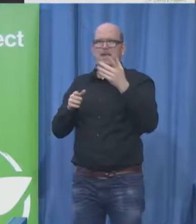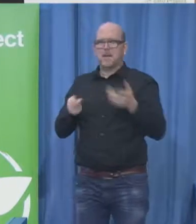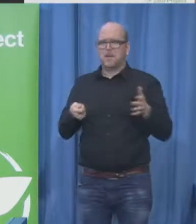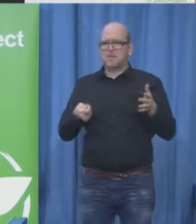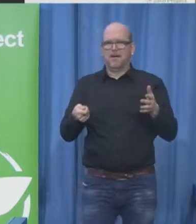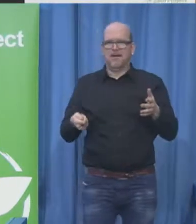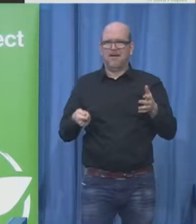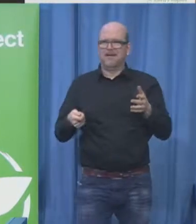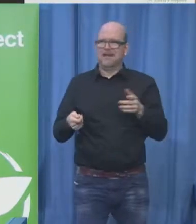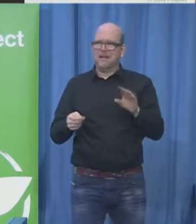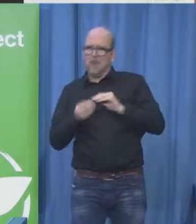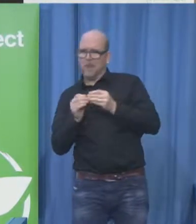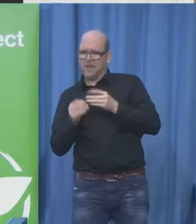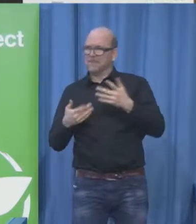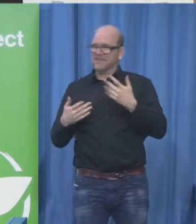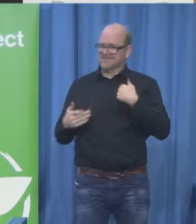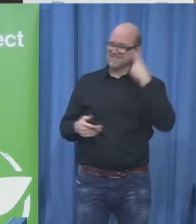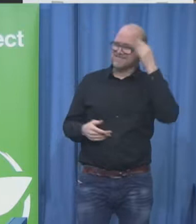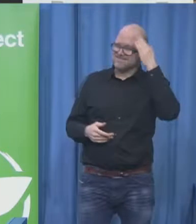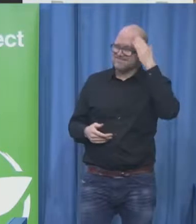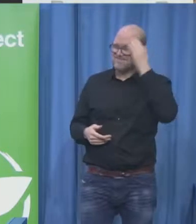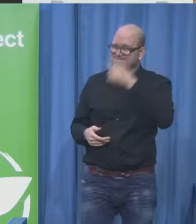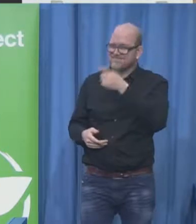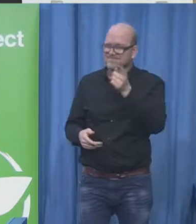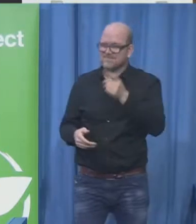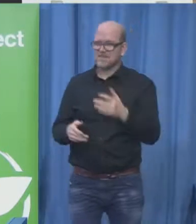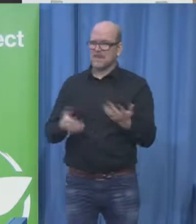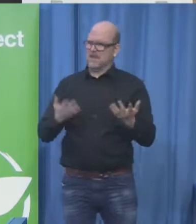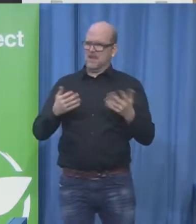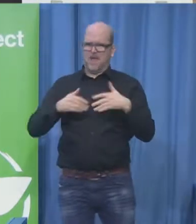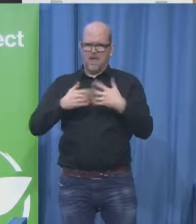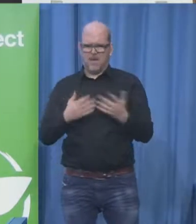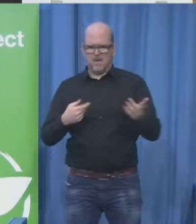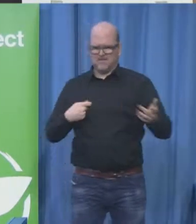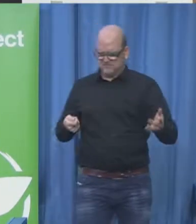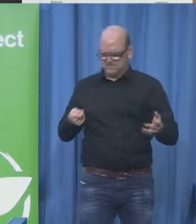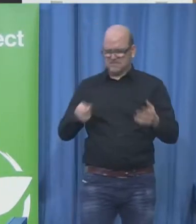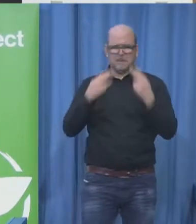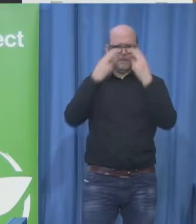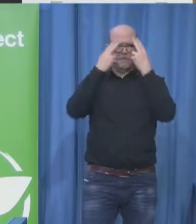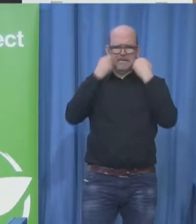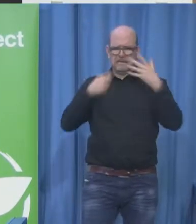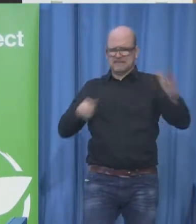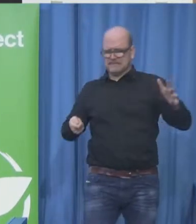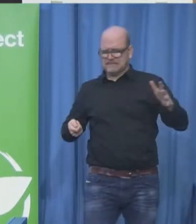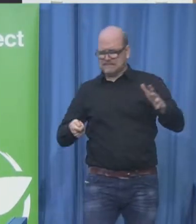the introduction of Talking ATMs for blind people, that brought me to this stage 4 years ago when we